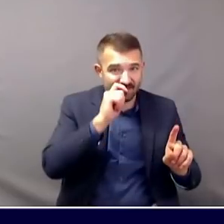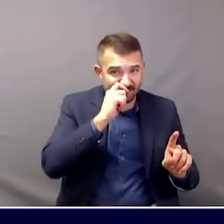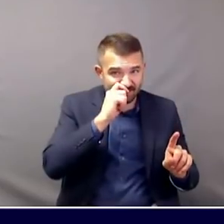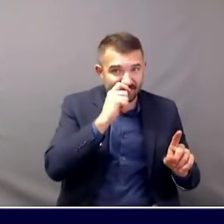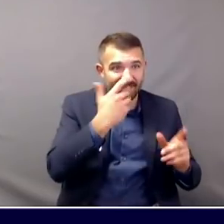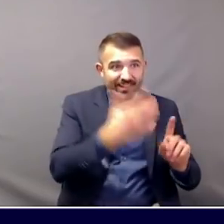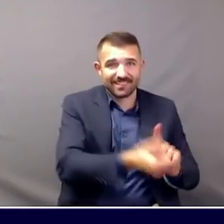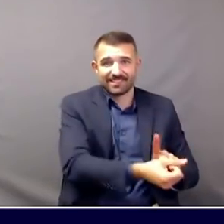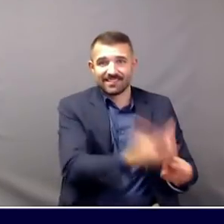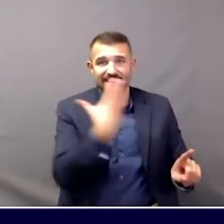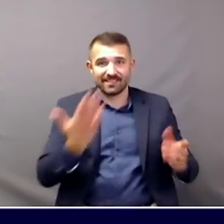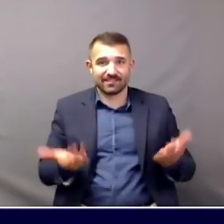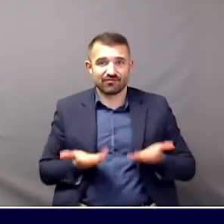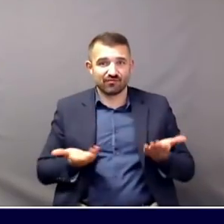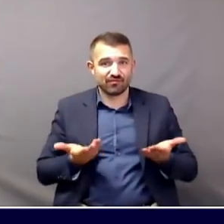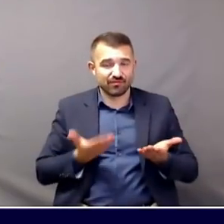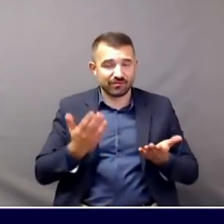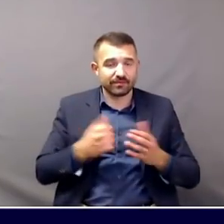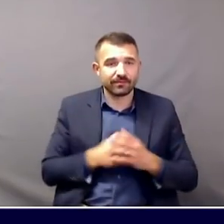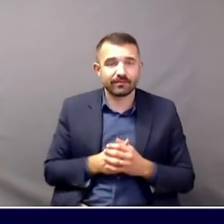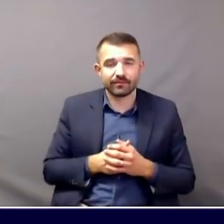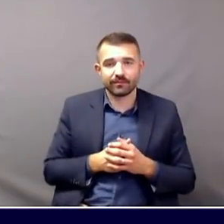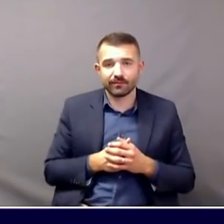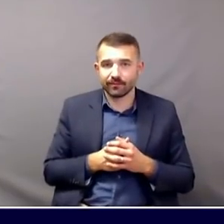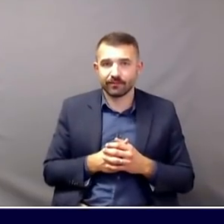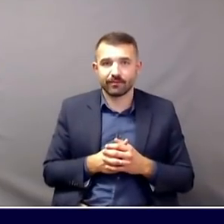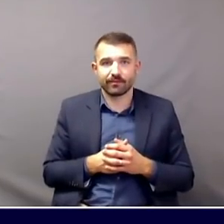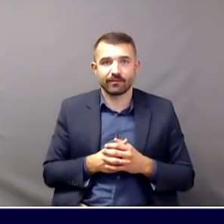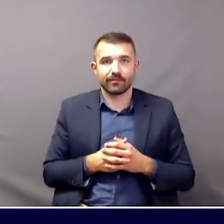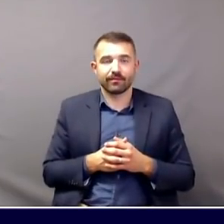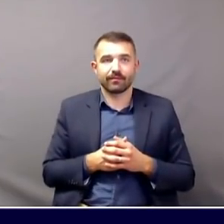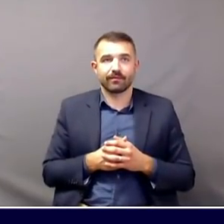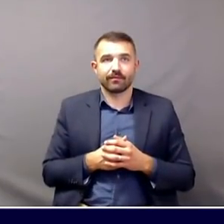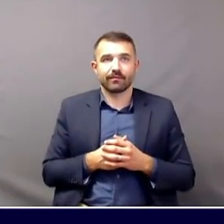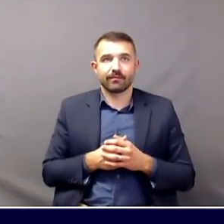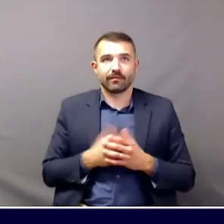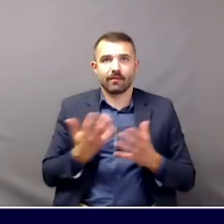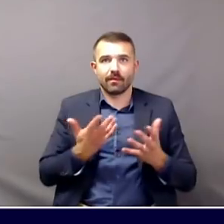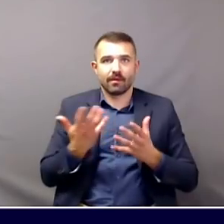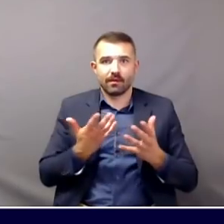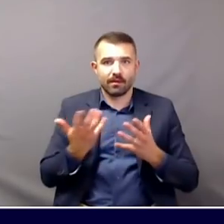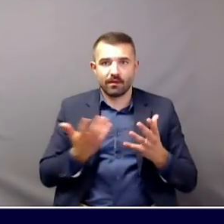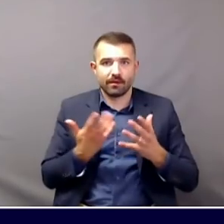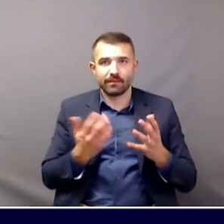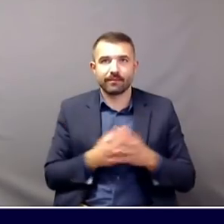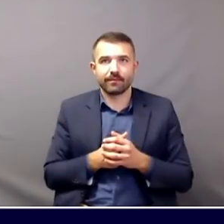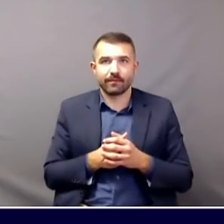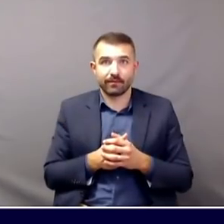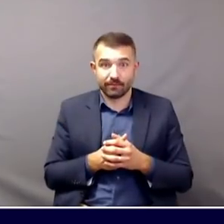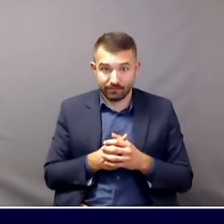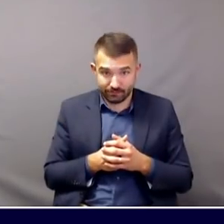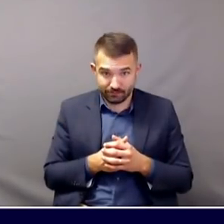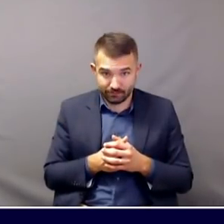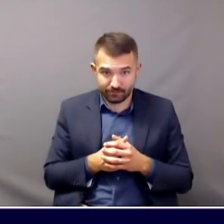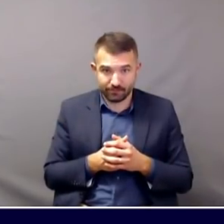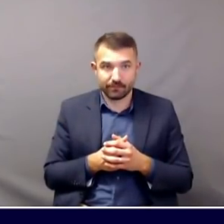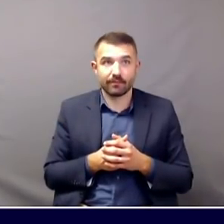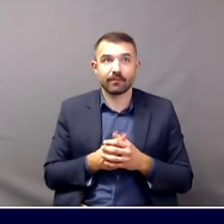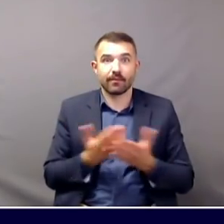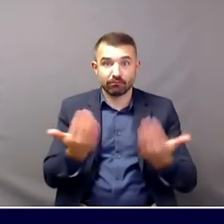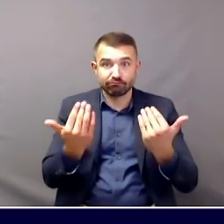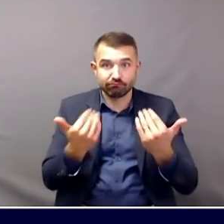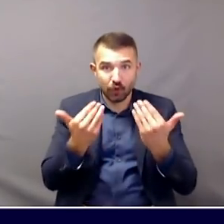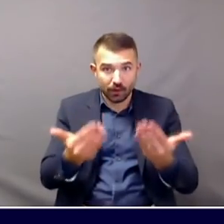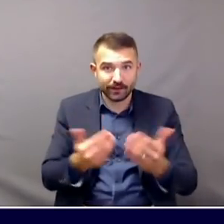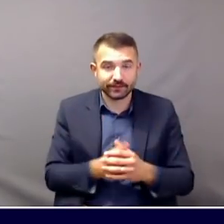coming from swab and send sites. Okay, but if Commissioner someone Lambrew, oh, sorry anything? about that. Yep. No, go ahead, Amy. I was just going to